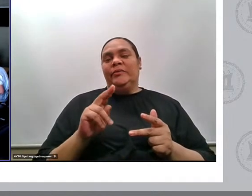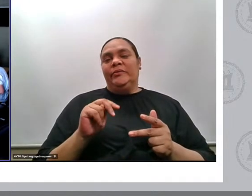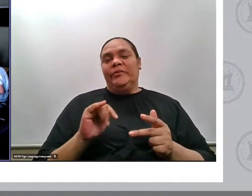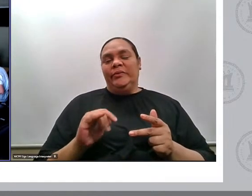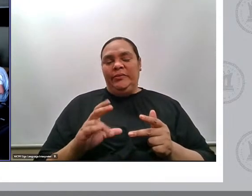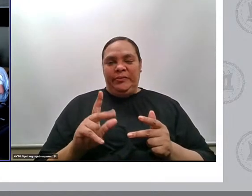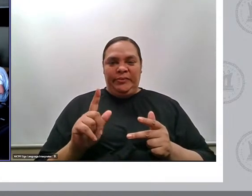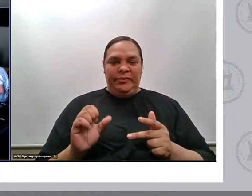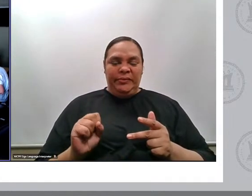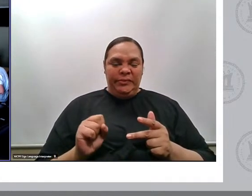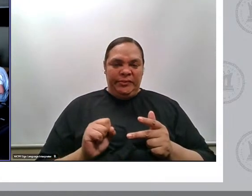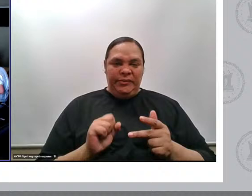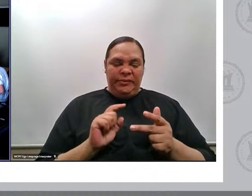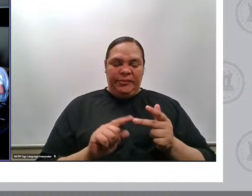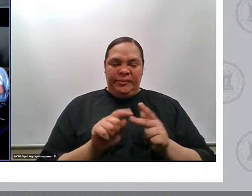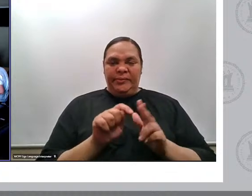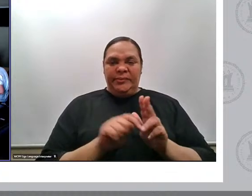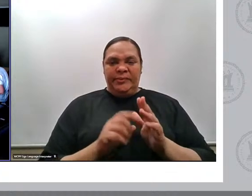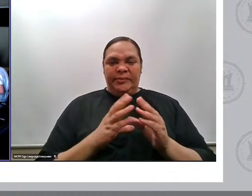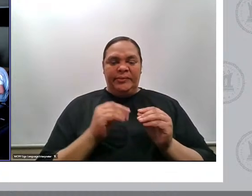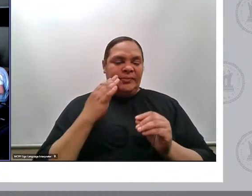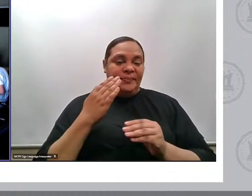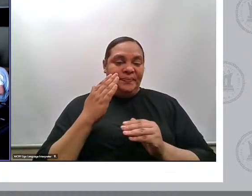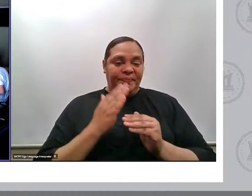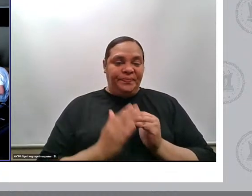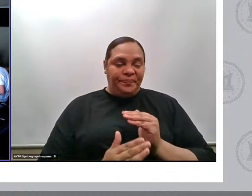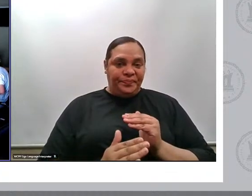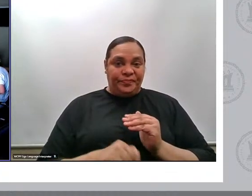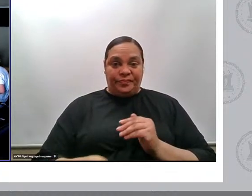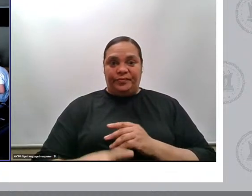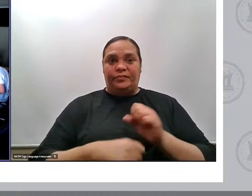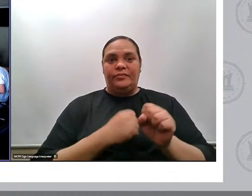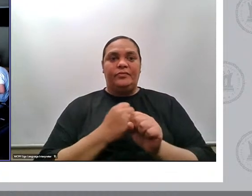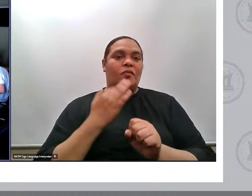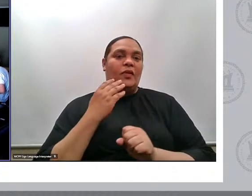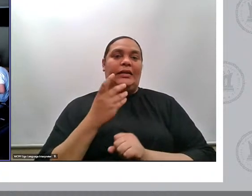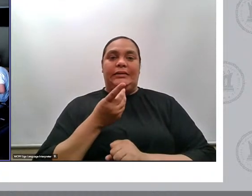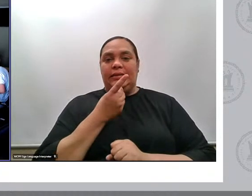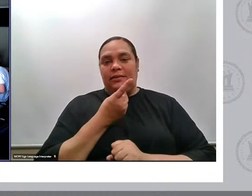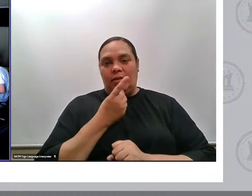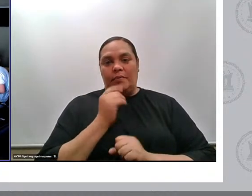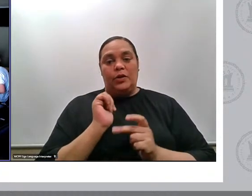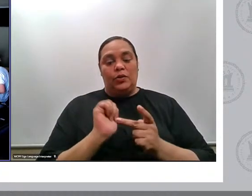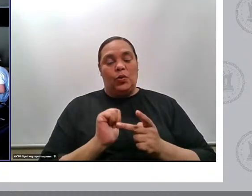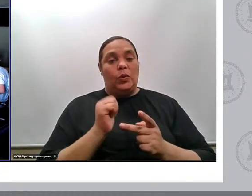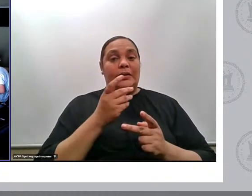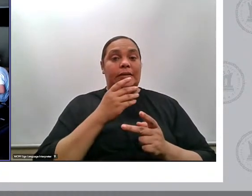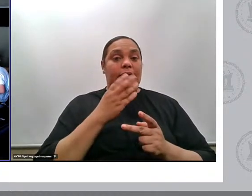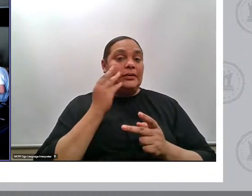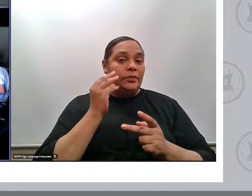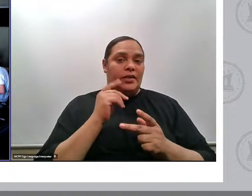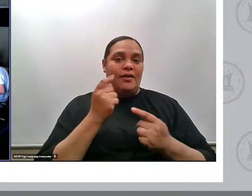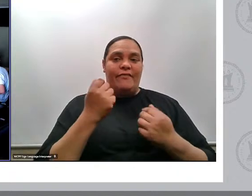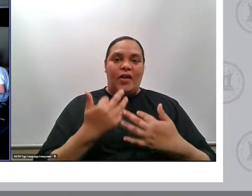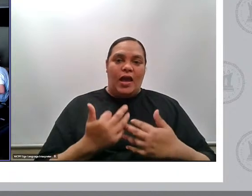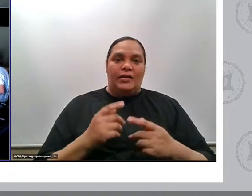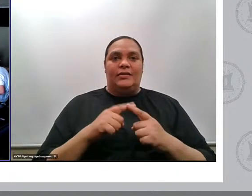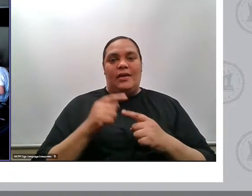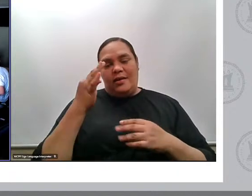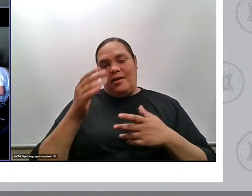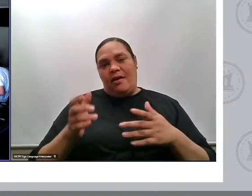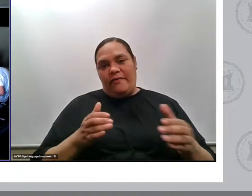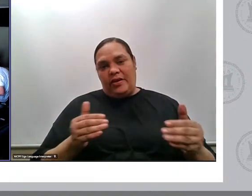term expires at the end of this year in December. His experience is in terms of finance and